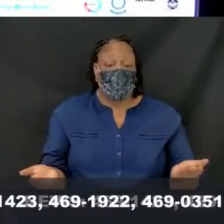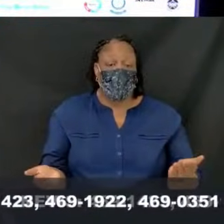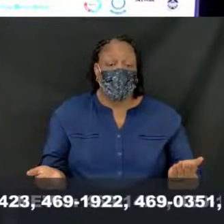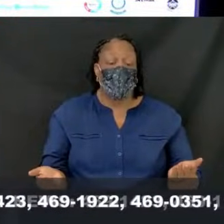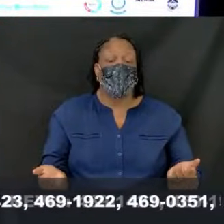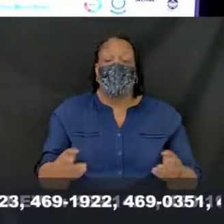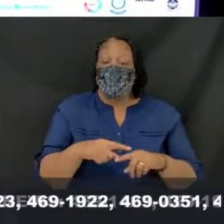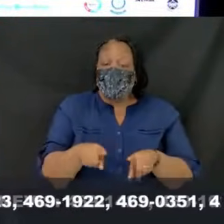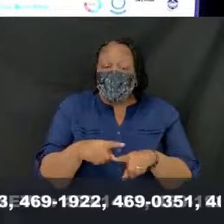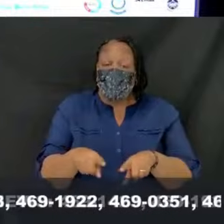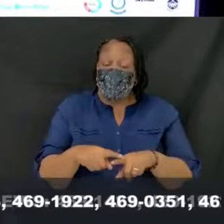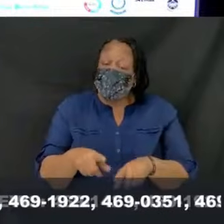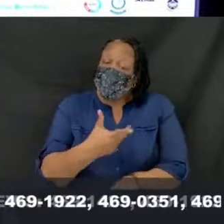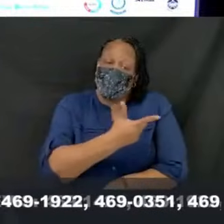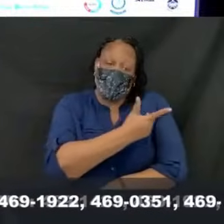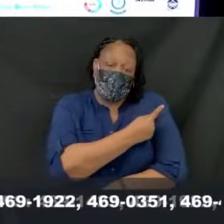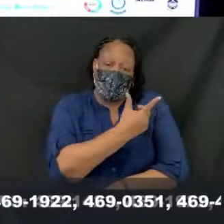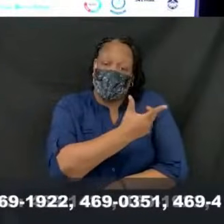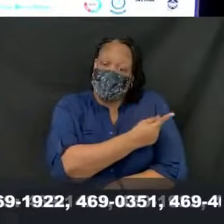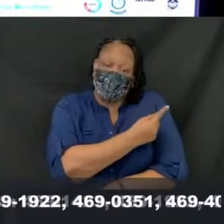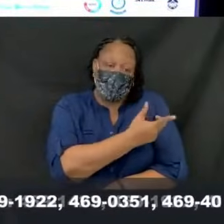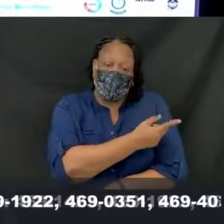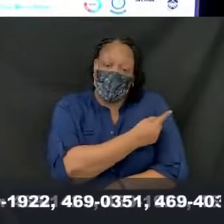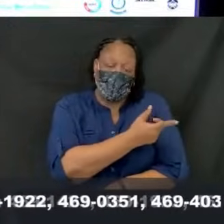terms of the high rates of vaccination.